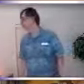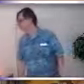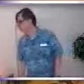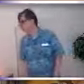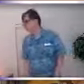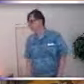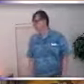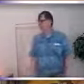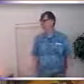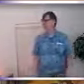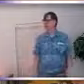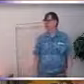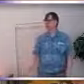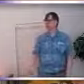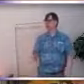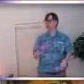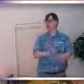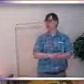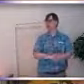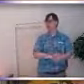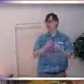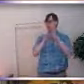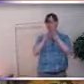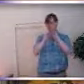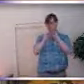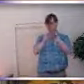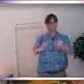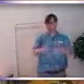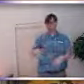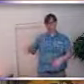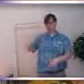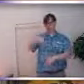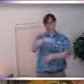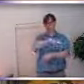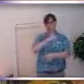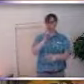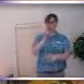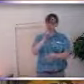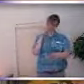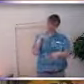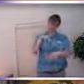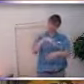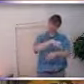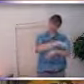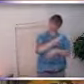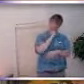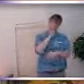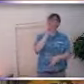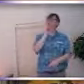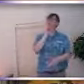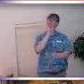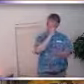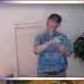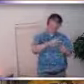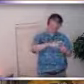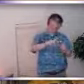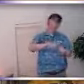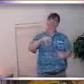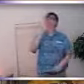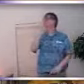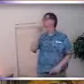example. When they talk about race and they say this race is bad and this race is good, it's like